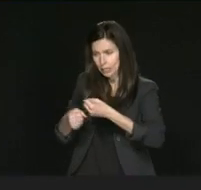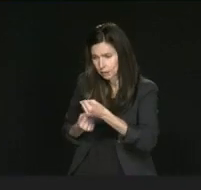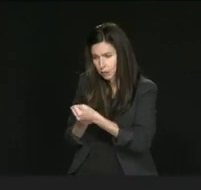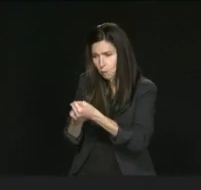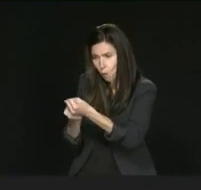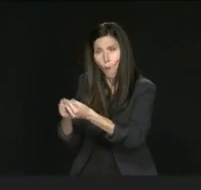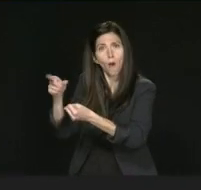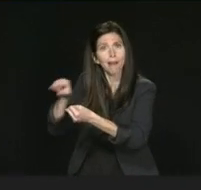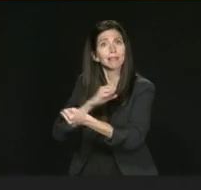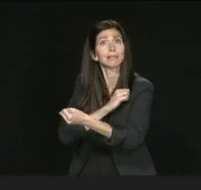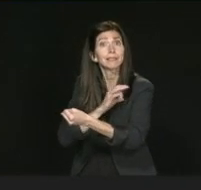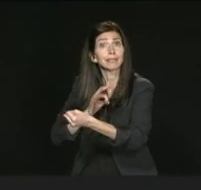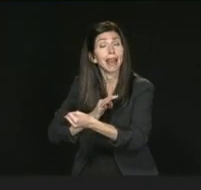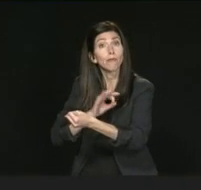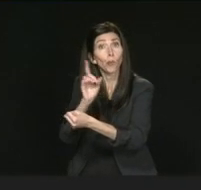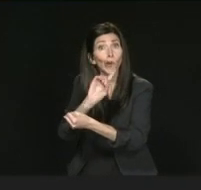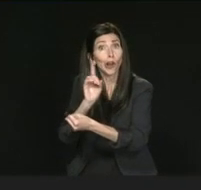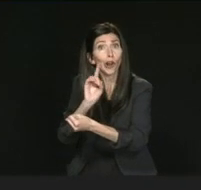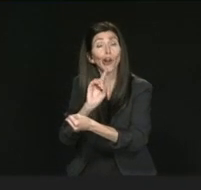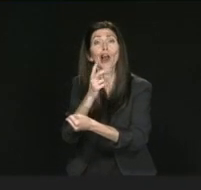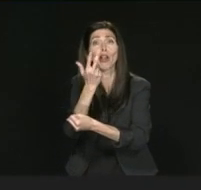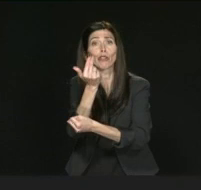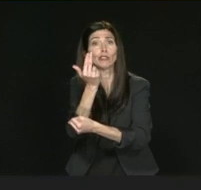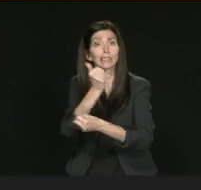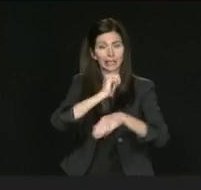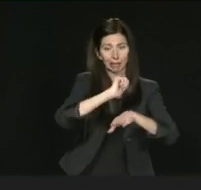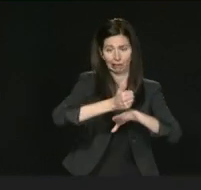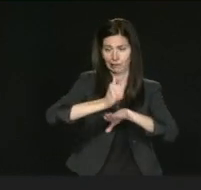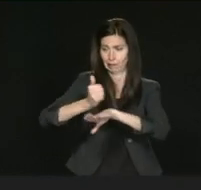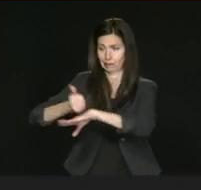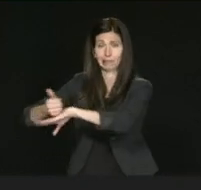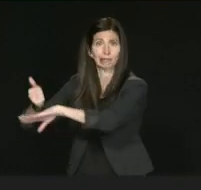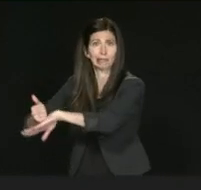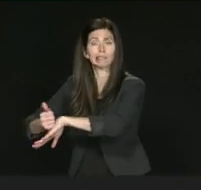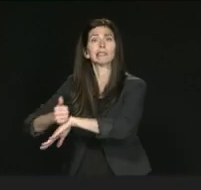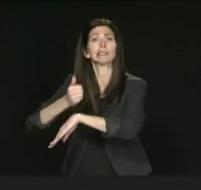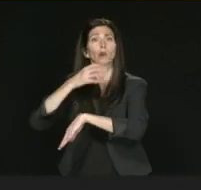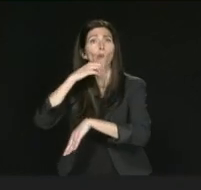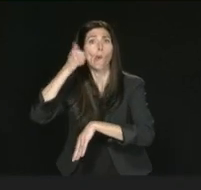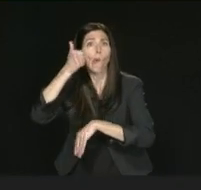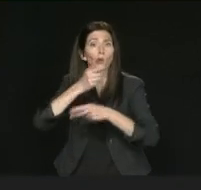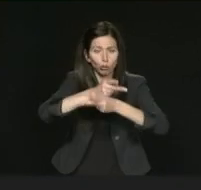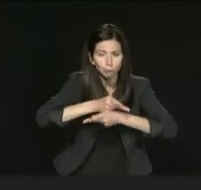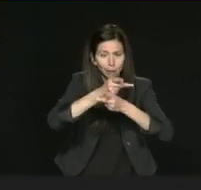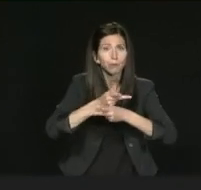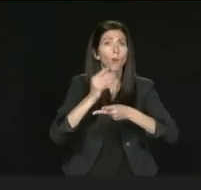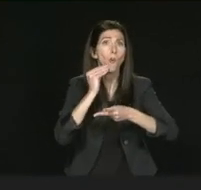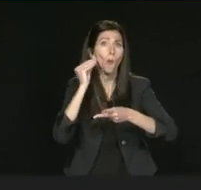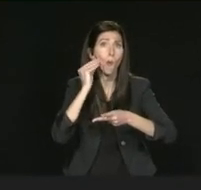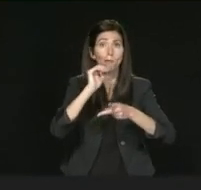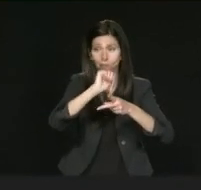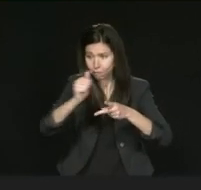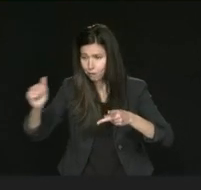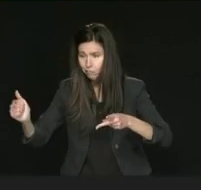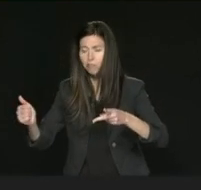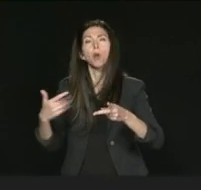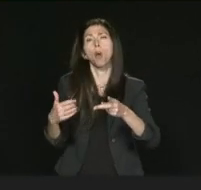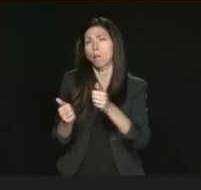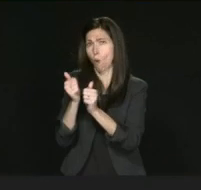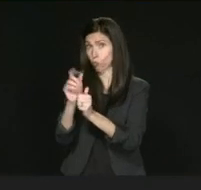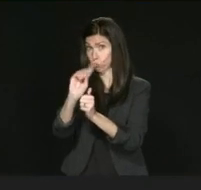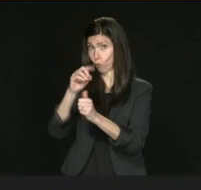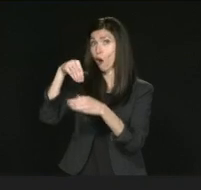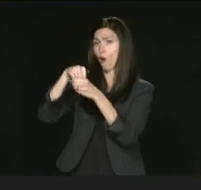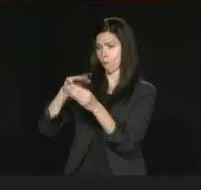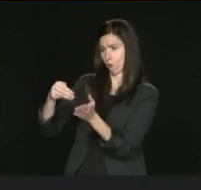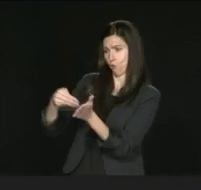facilities. Most of them are either in Montreal or in the Greater Montreal region. The Canadian government is working very hard